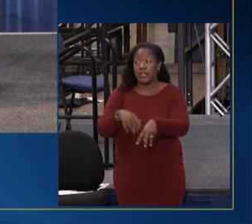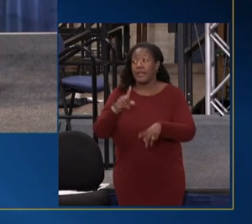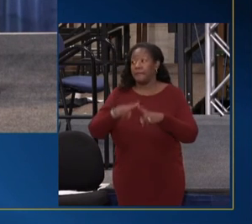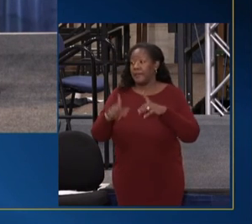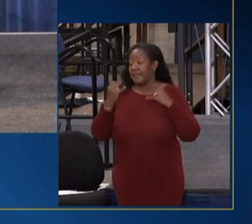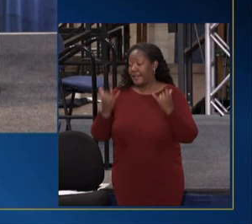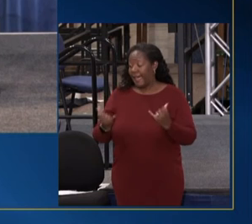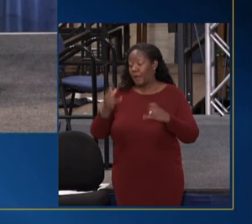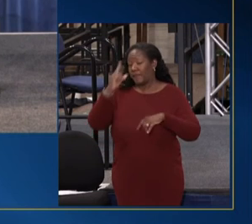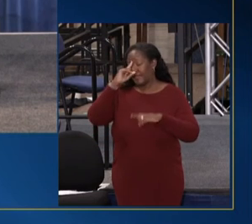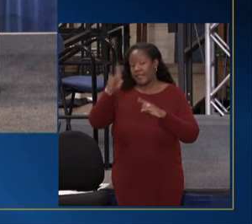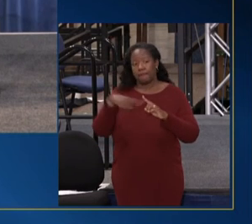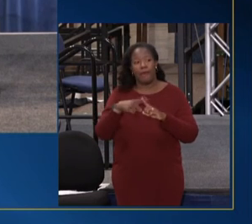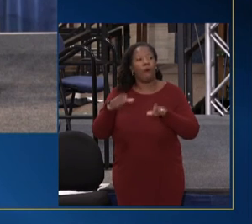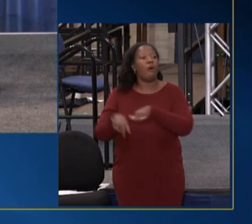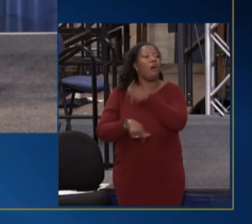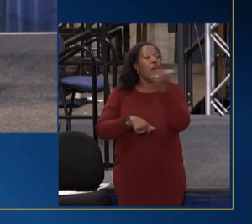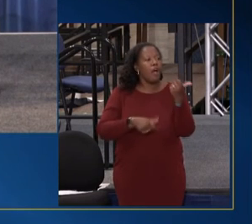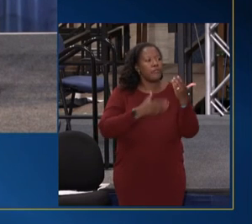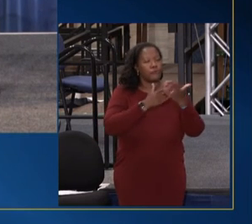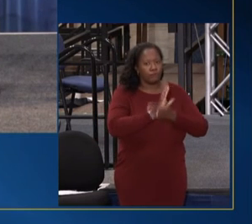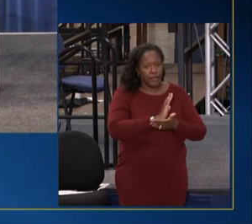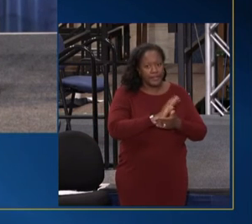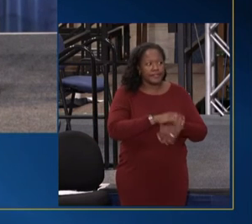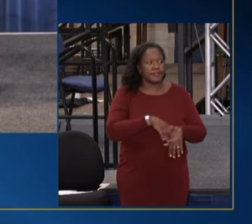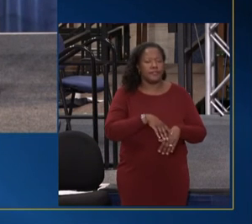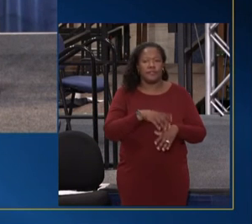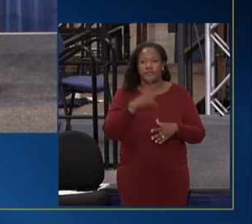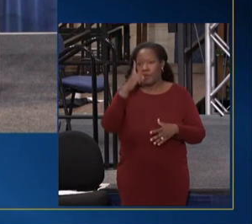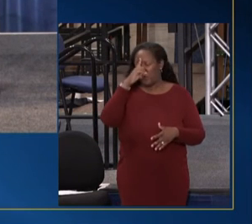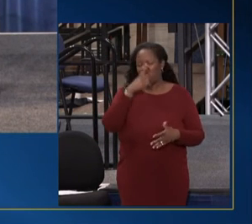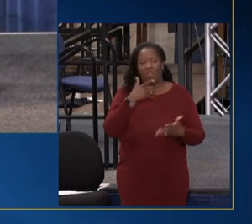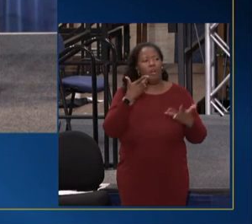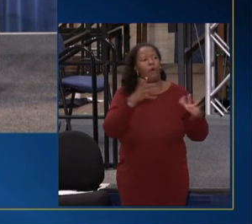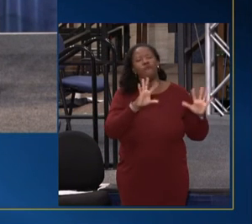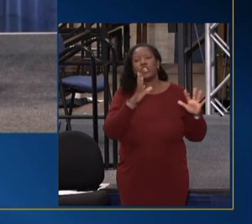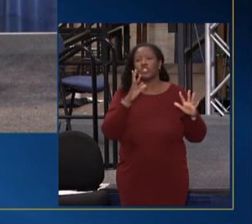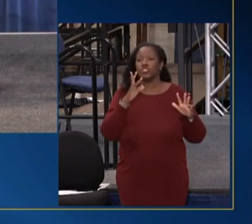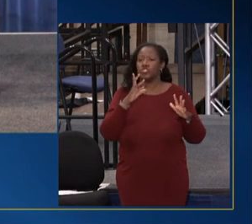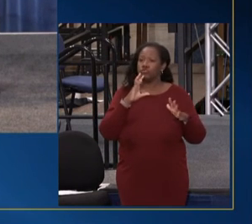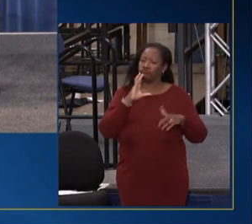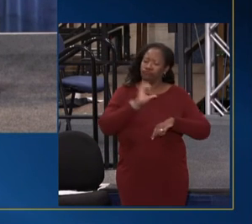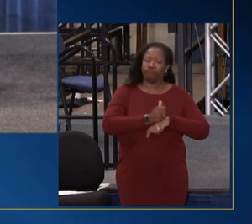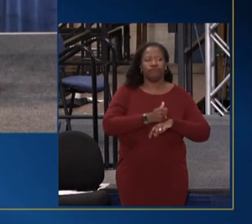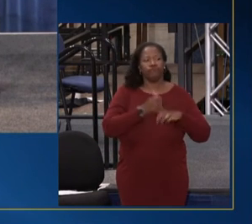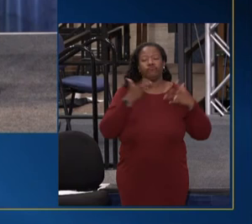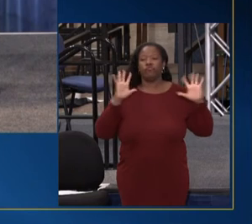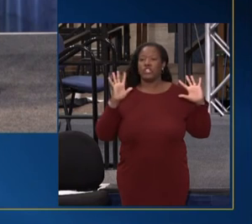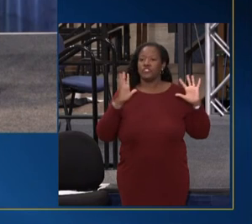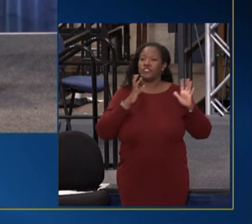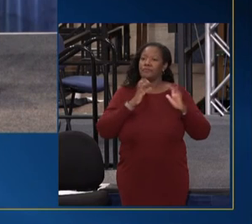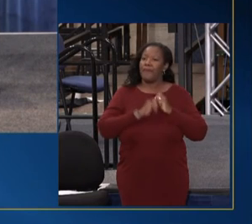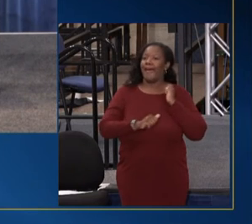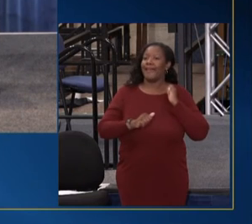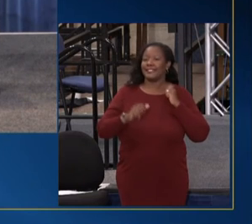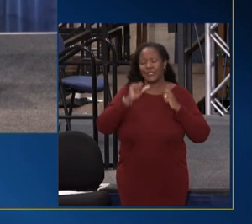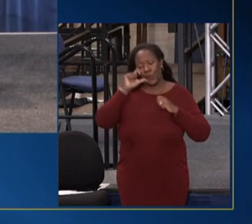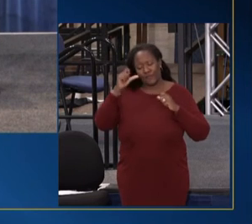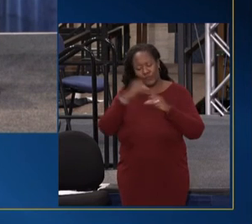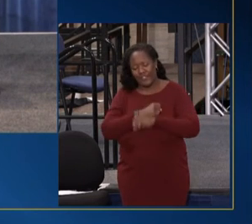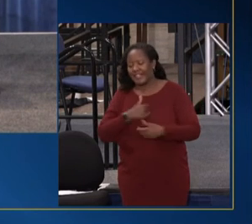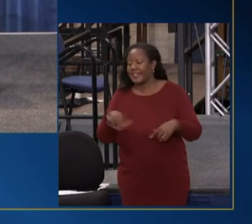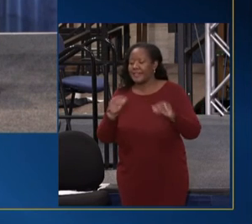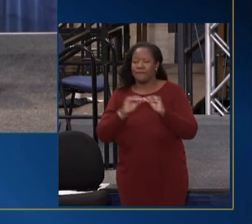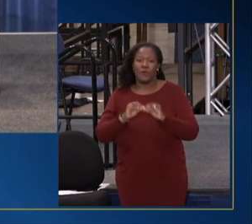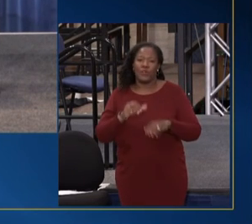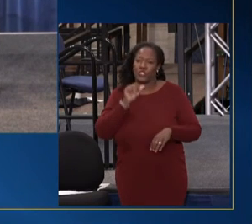this mean for other rights that I thought were sort of guaranteed, solid, didn't have to march anymore, didn't have to fight, didn't have to write